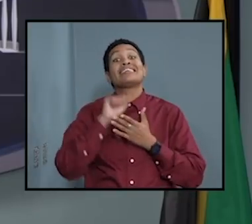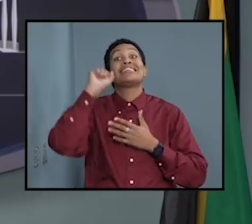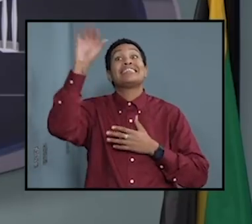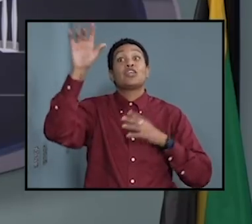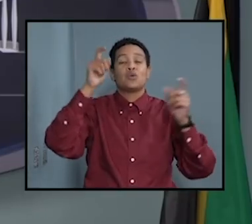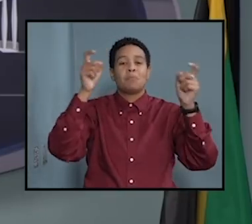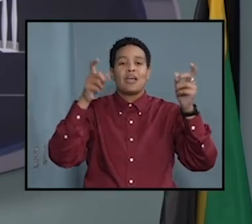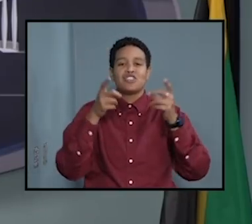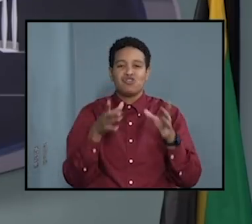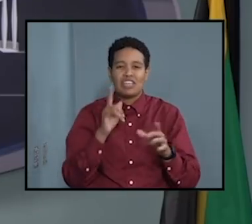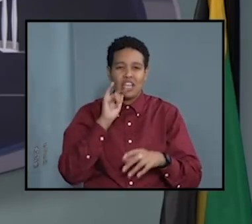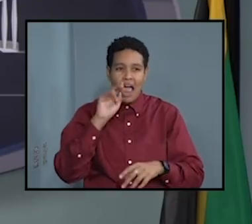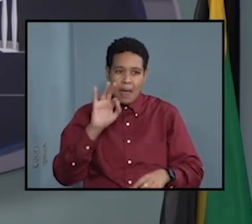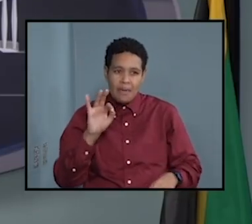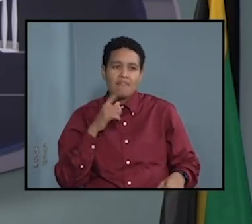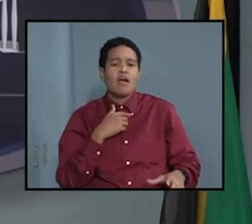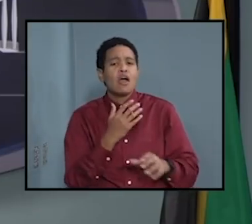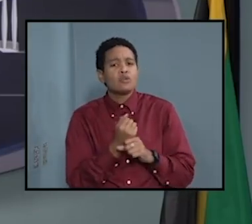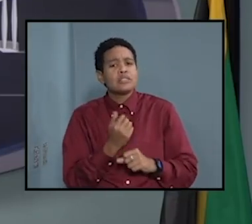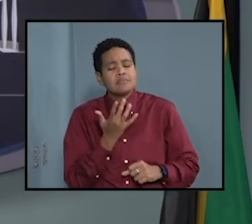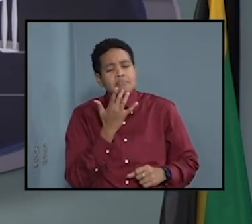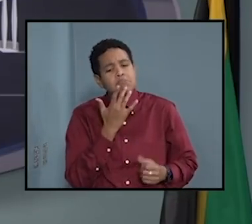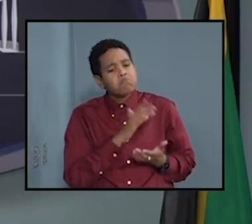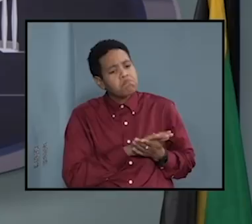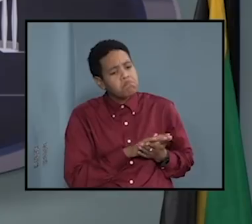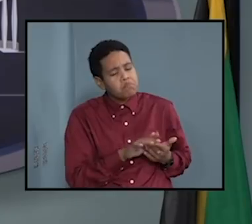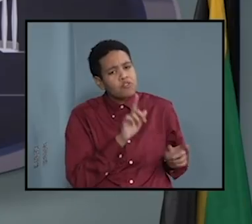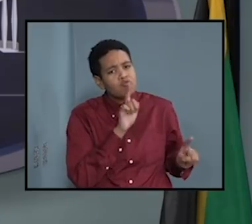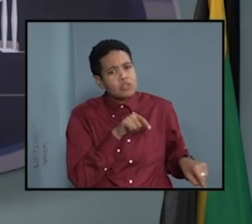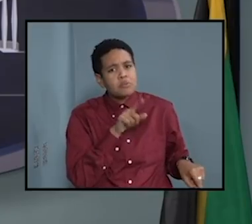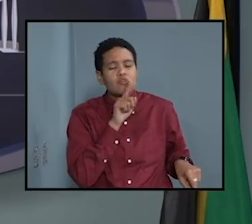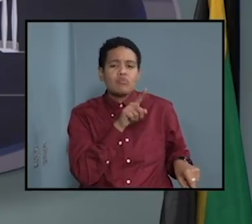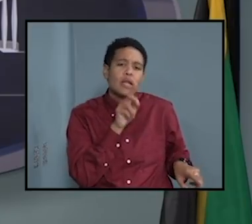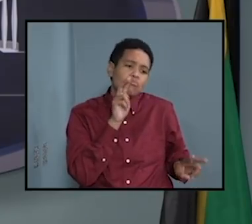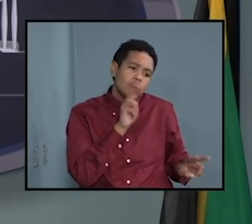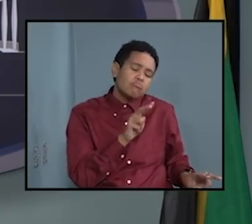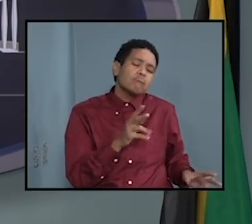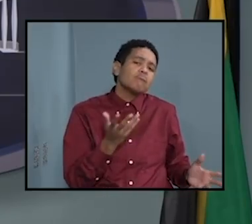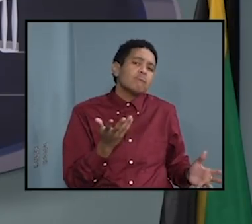and received a very favorable response that alludes to